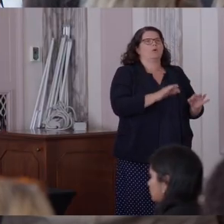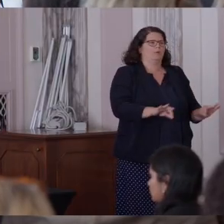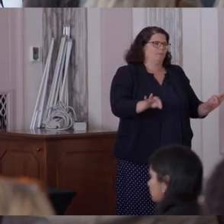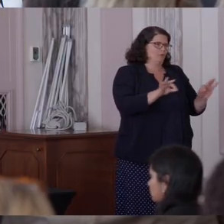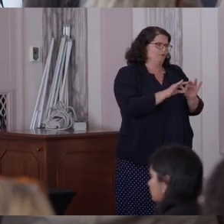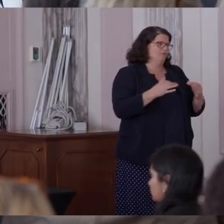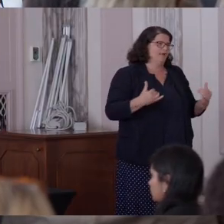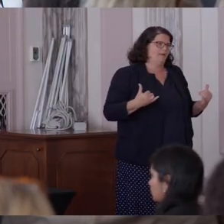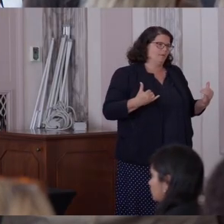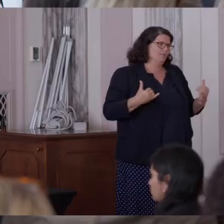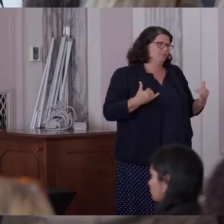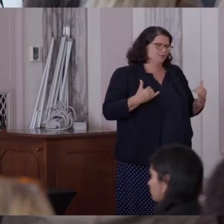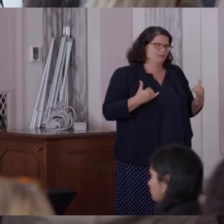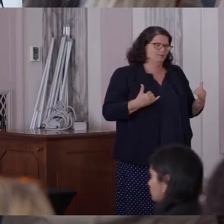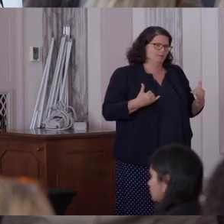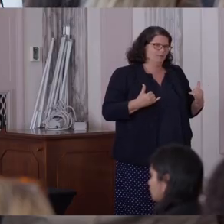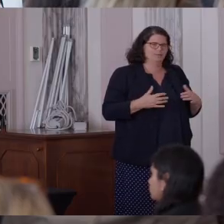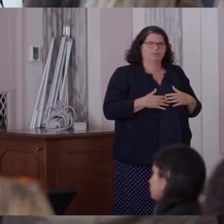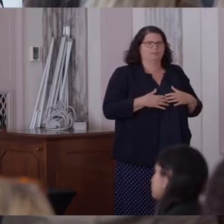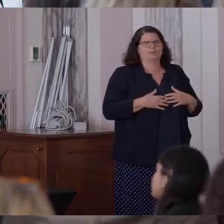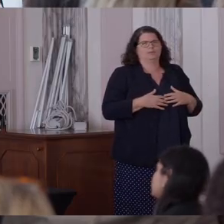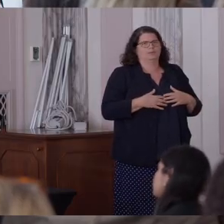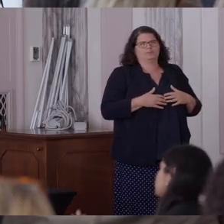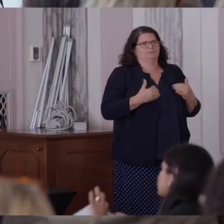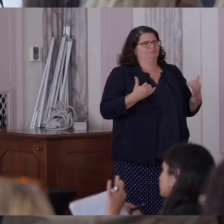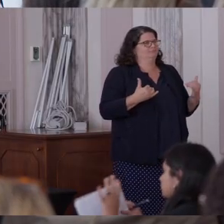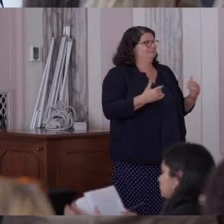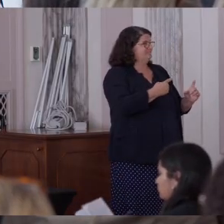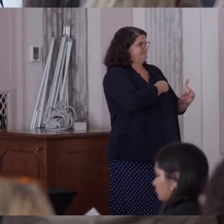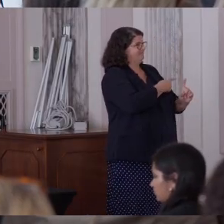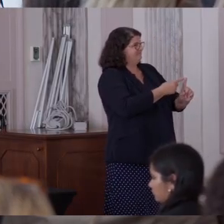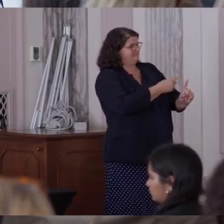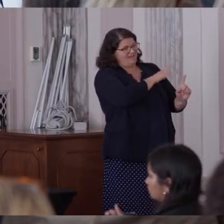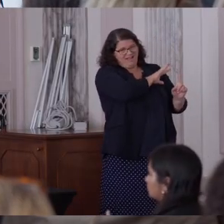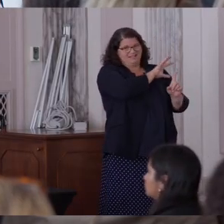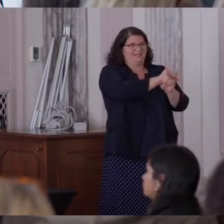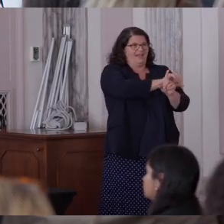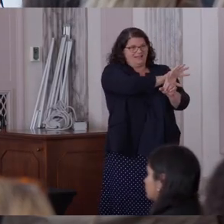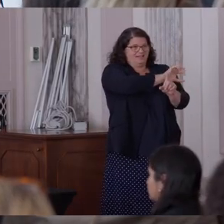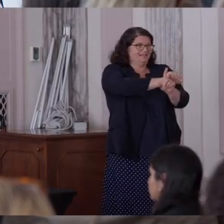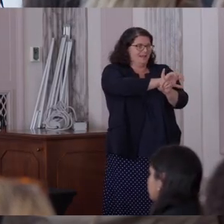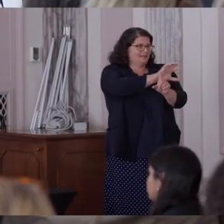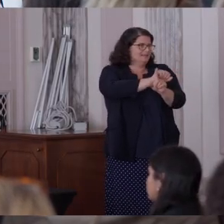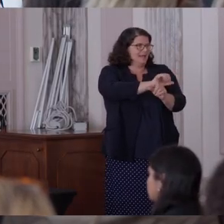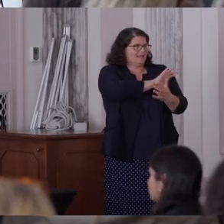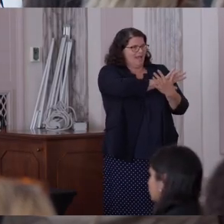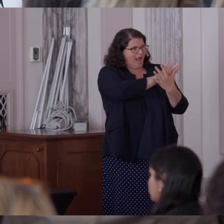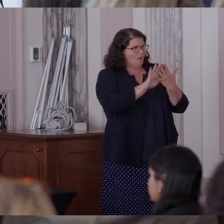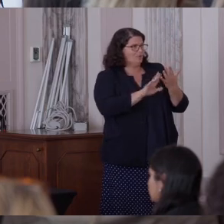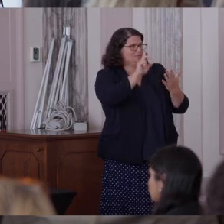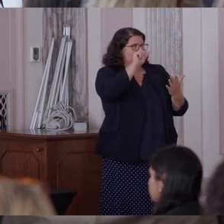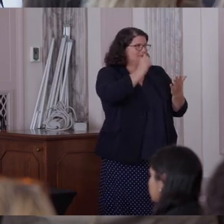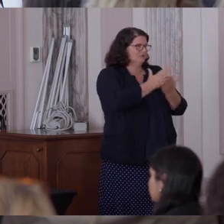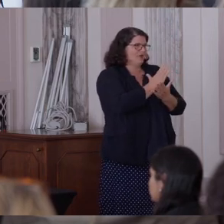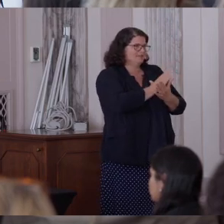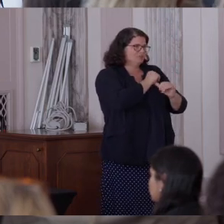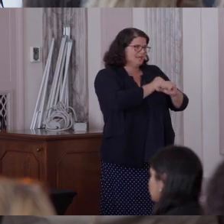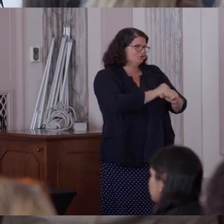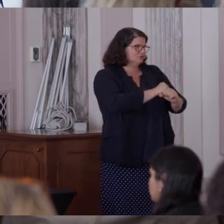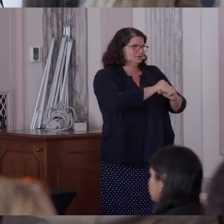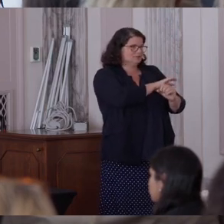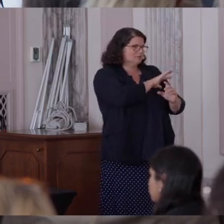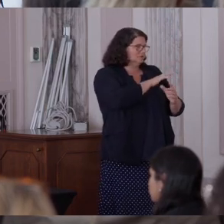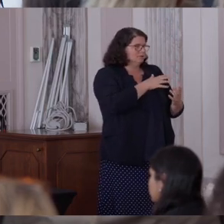ever. We are experiencing unprecedented attacks on long-established disability rights